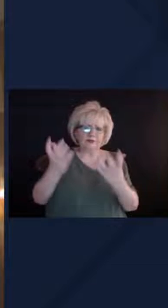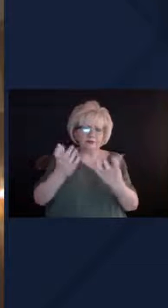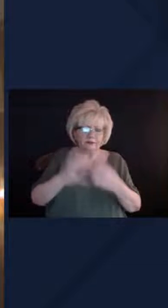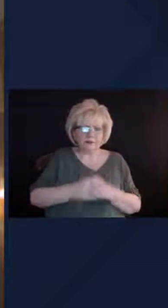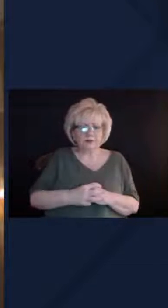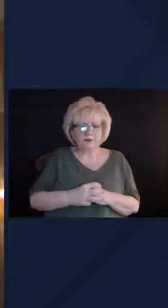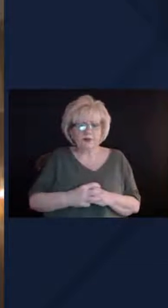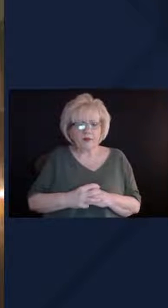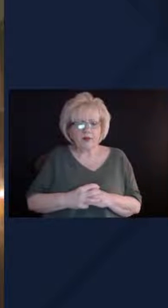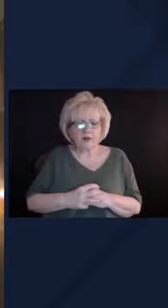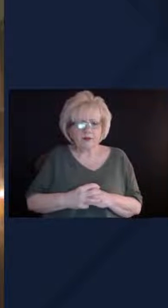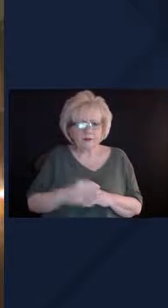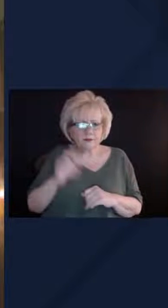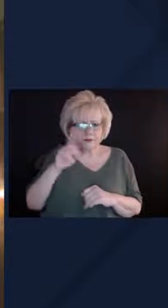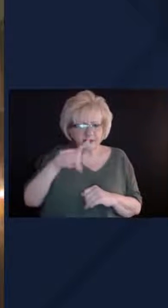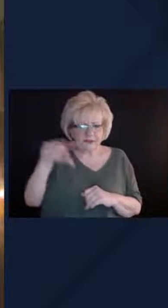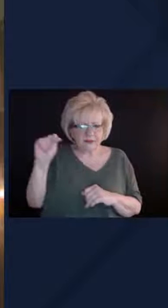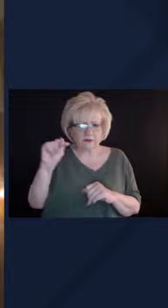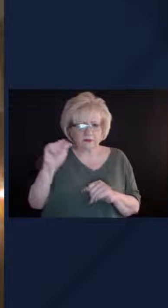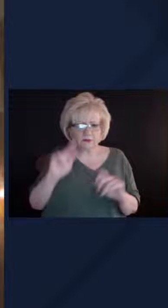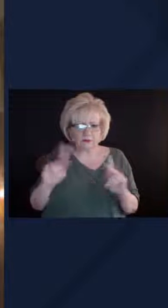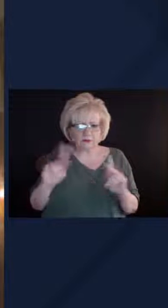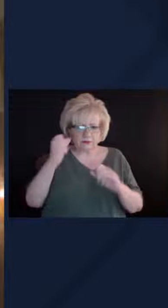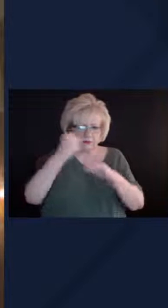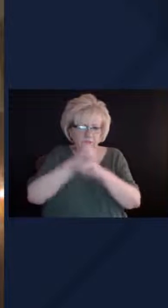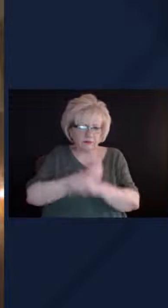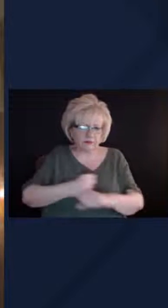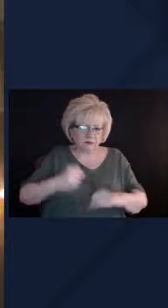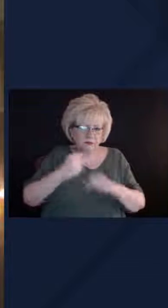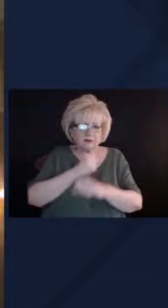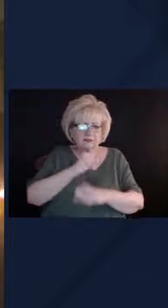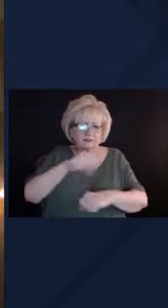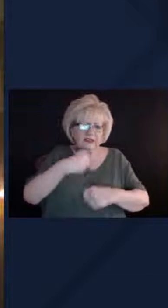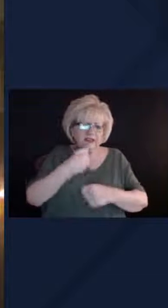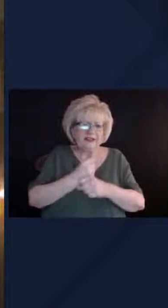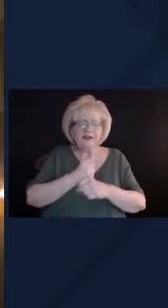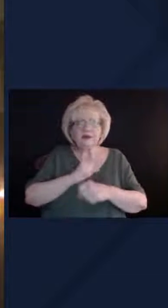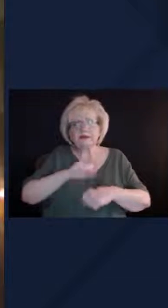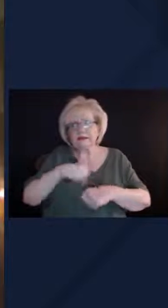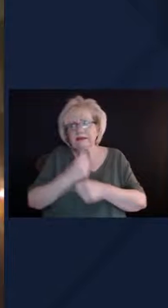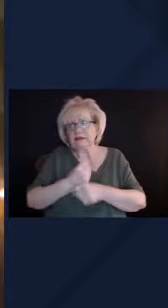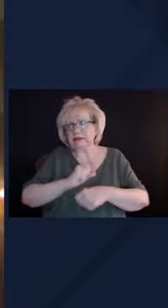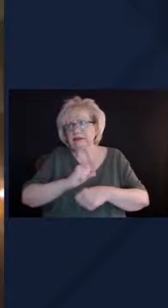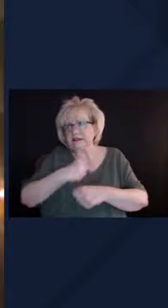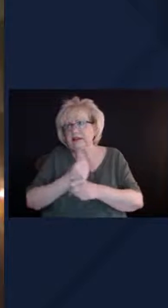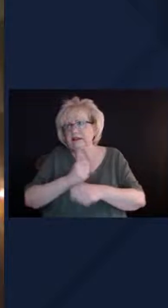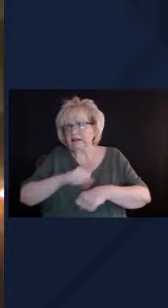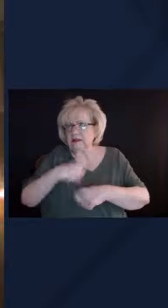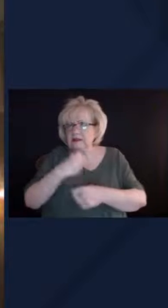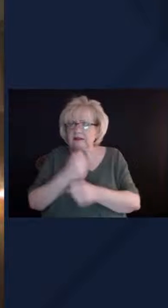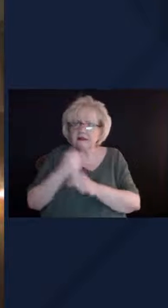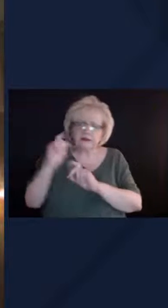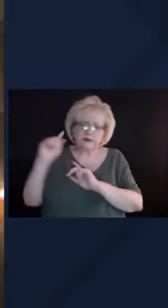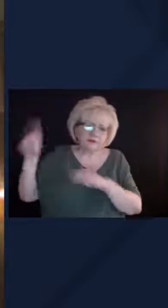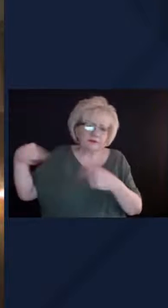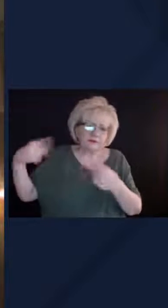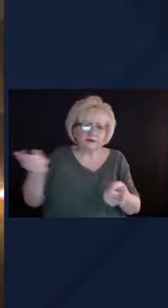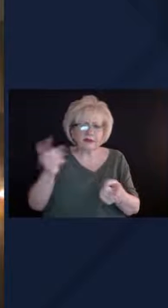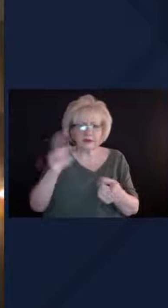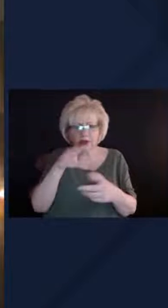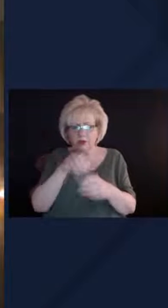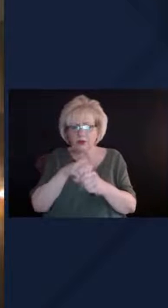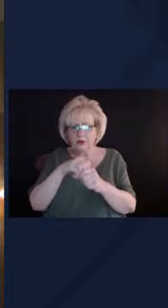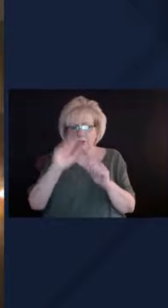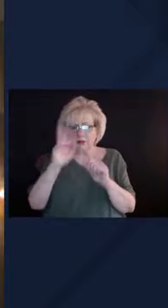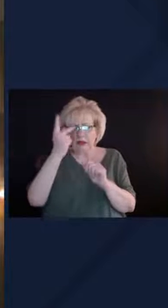Disabled people have been fighting for years, decades, to be able to be included in the political